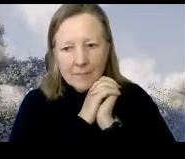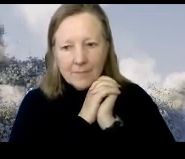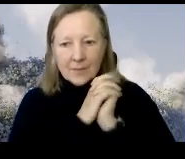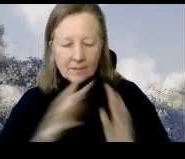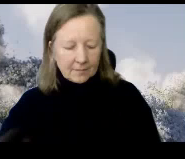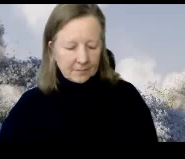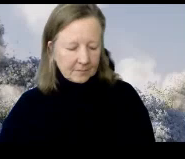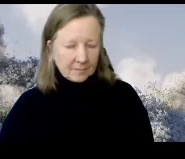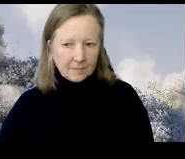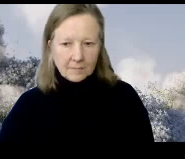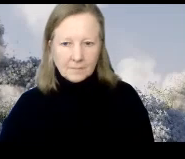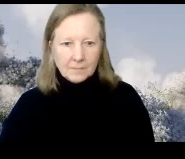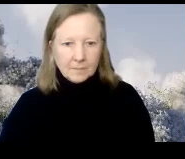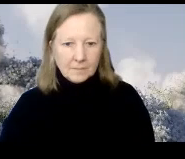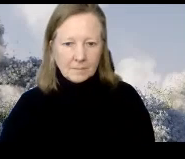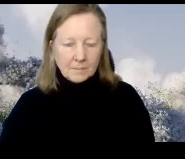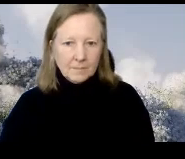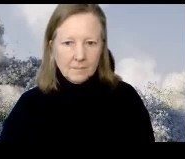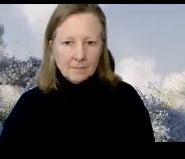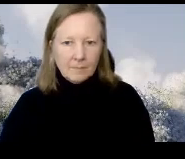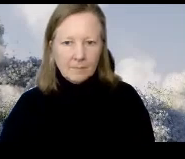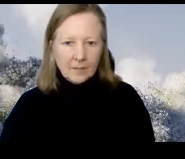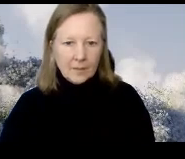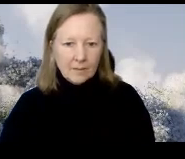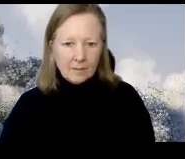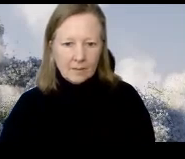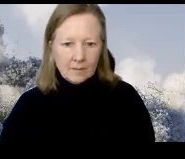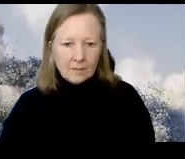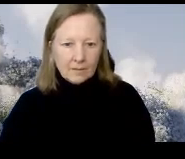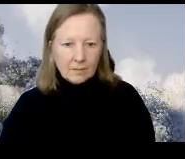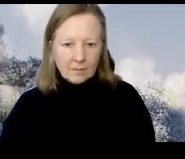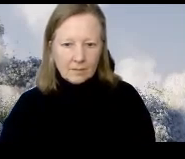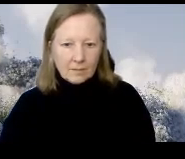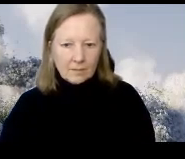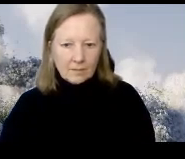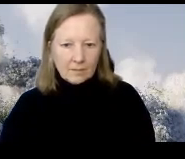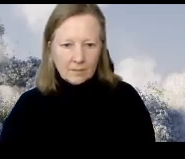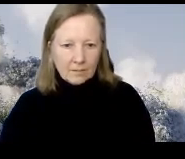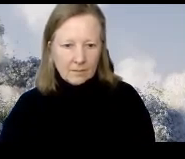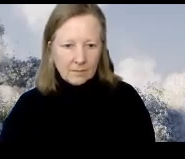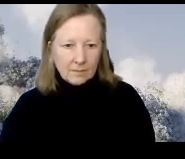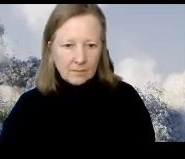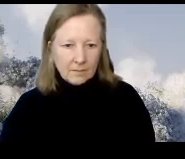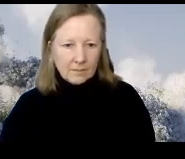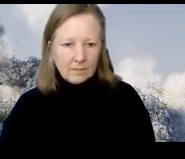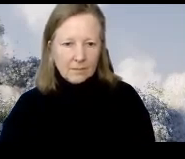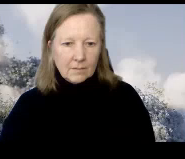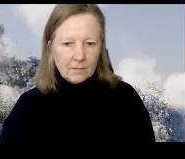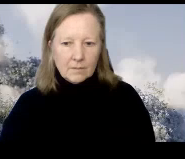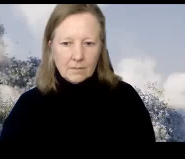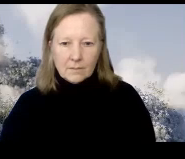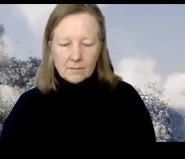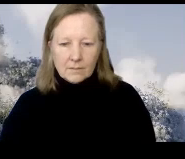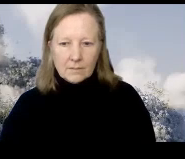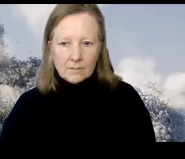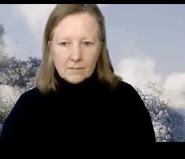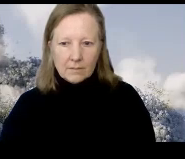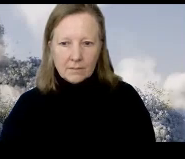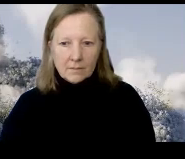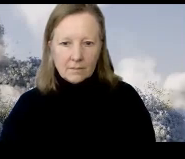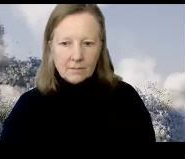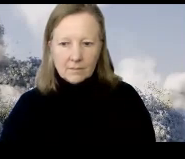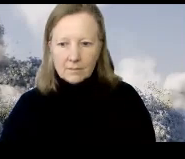a QR code for a quick survey. At Manitoba Start, we value your feedback, and it's